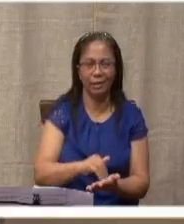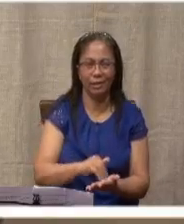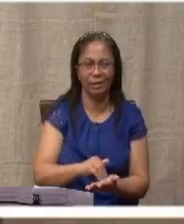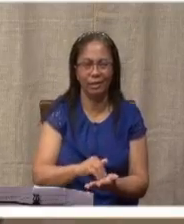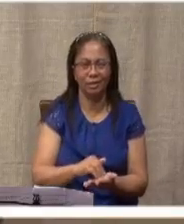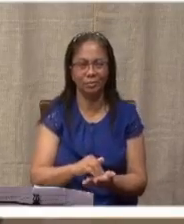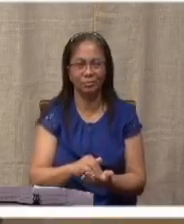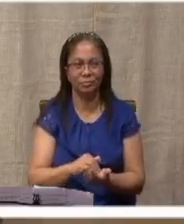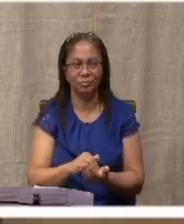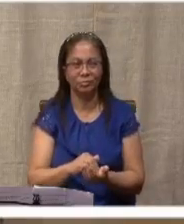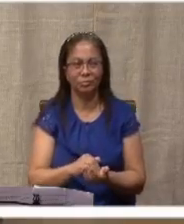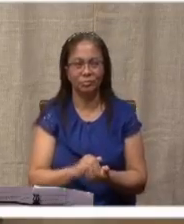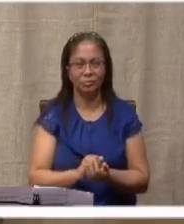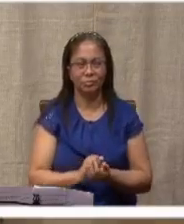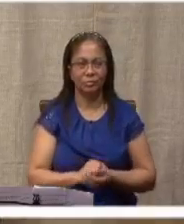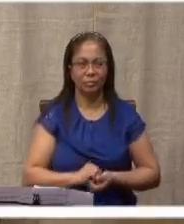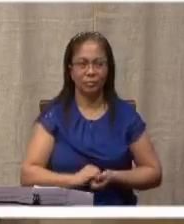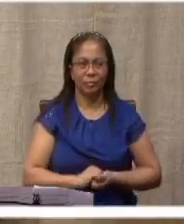again